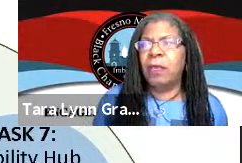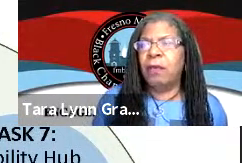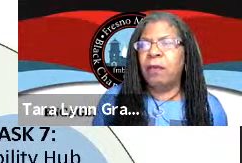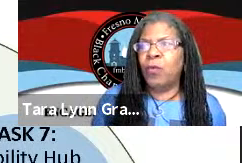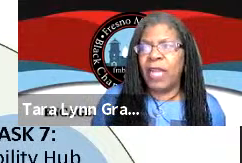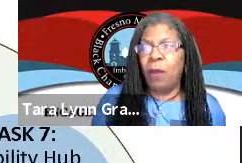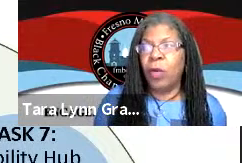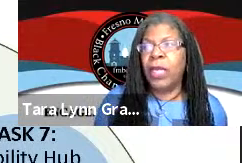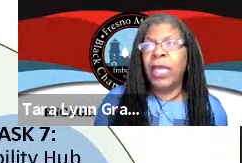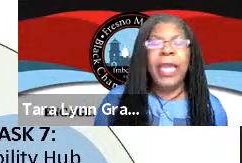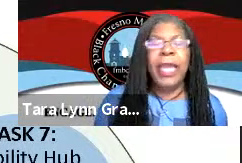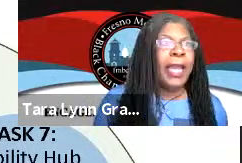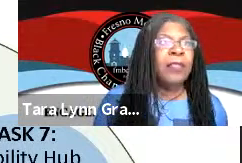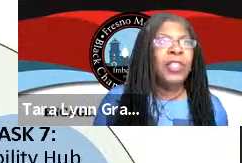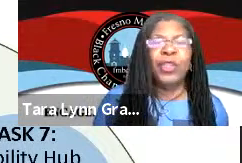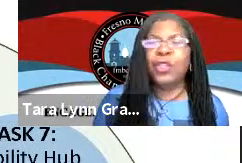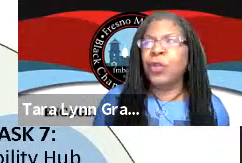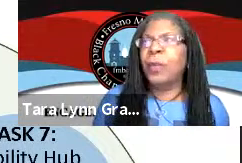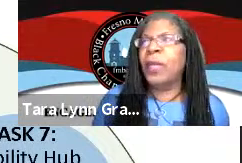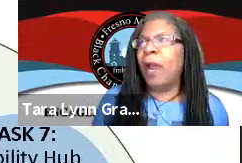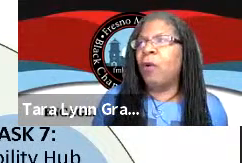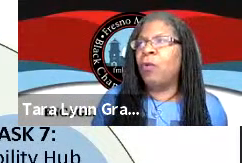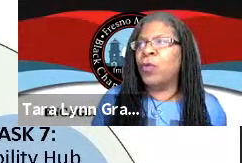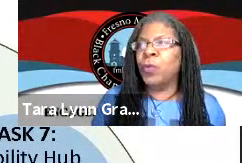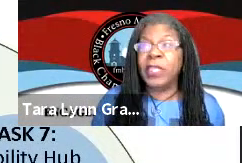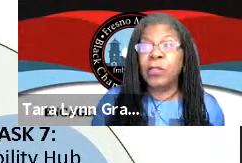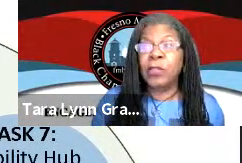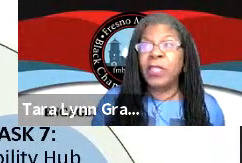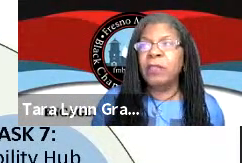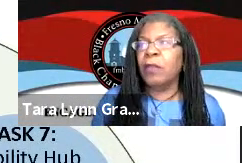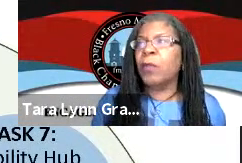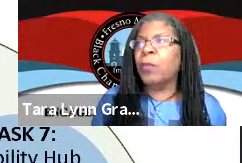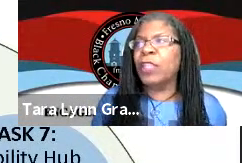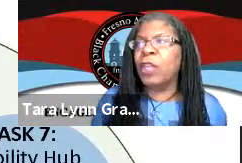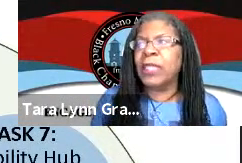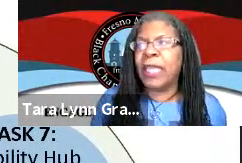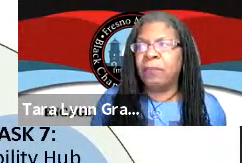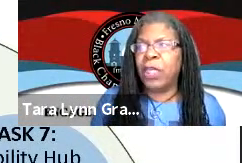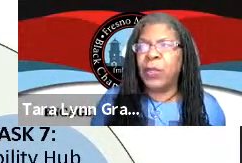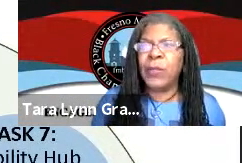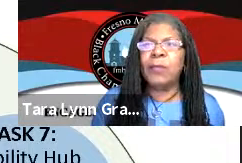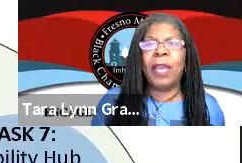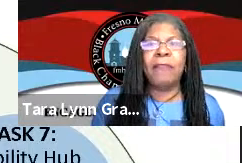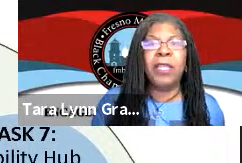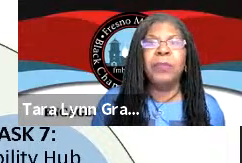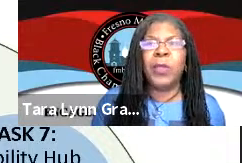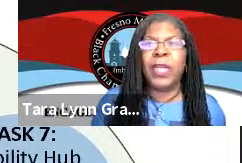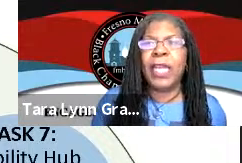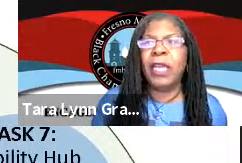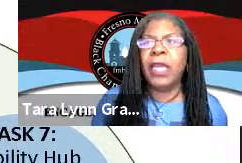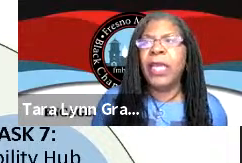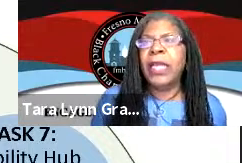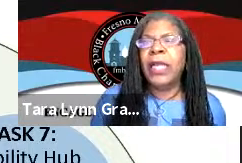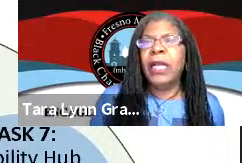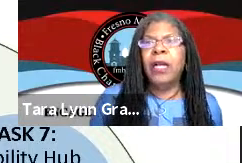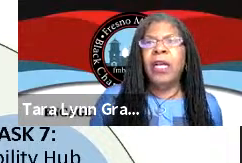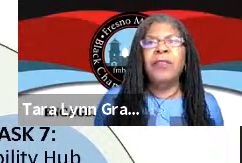interact with the network and to determine how the resources on the project can be used by the